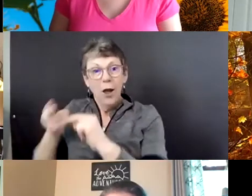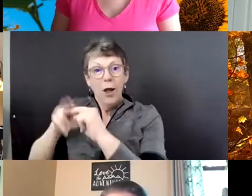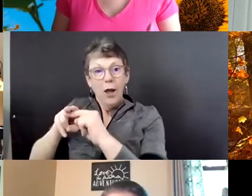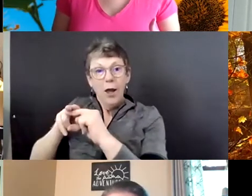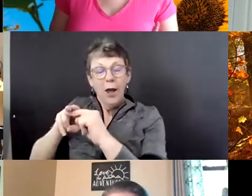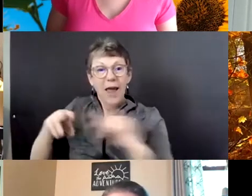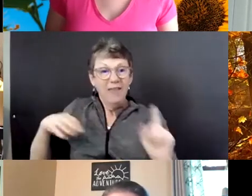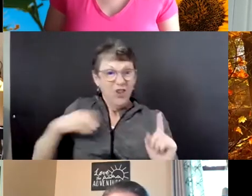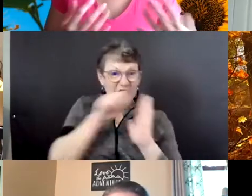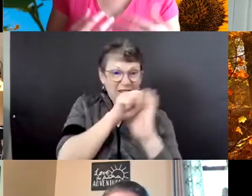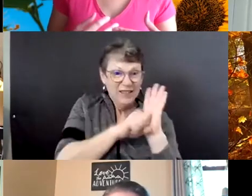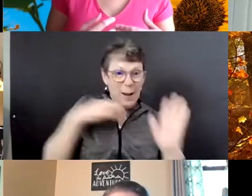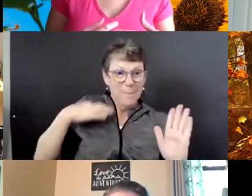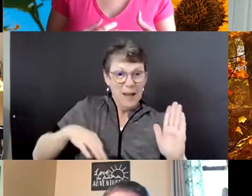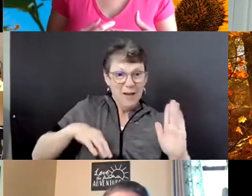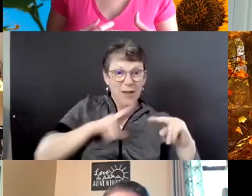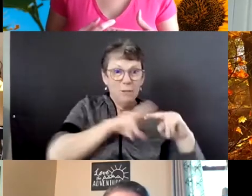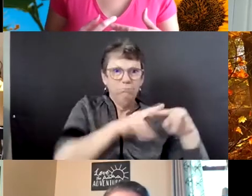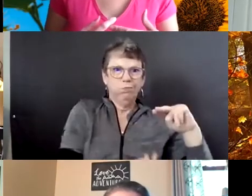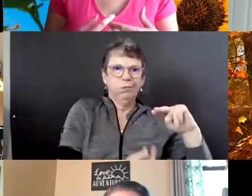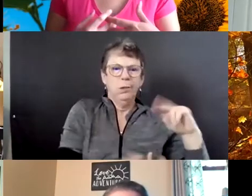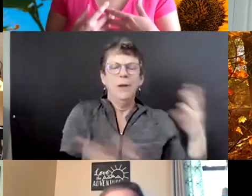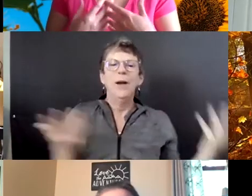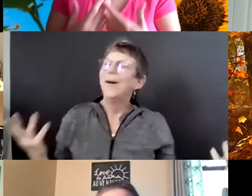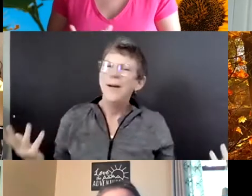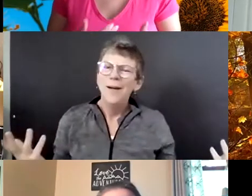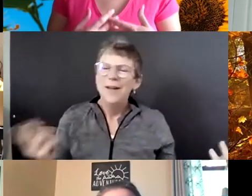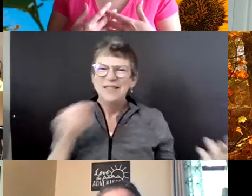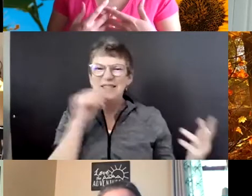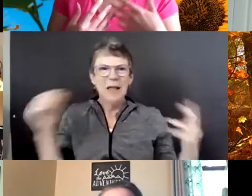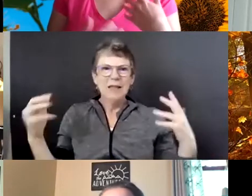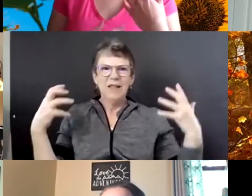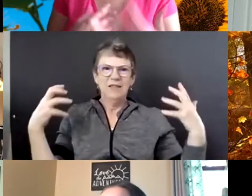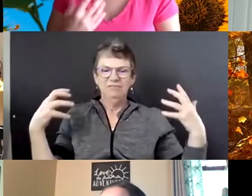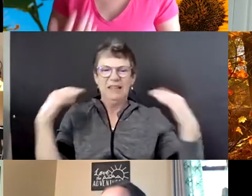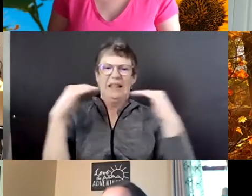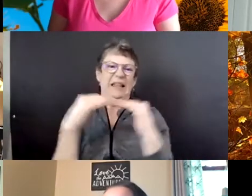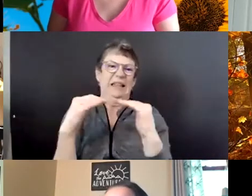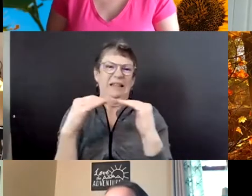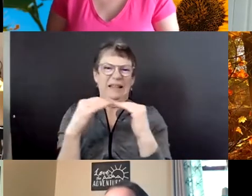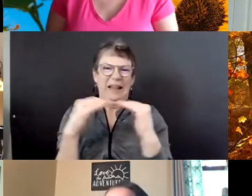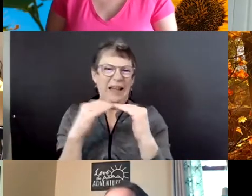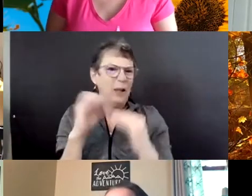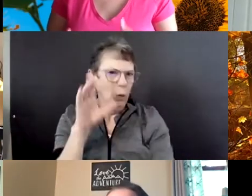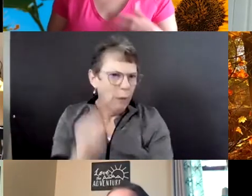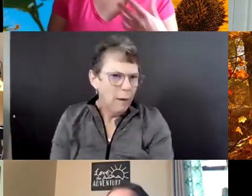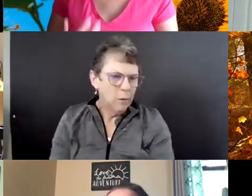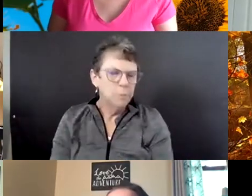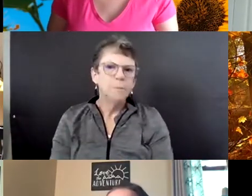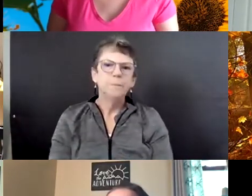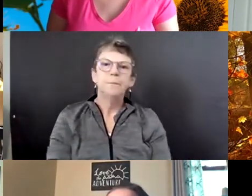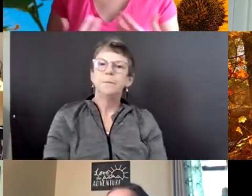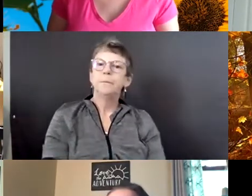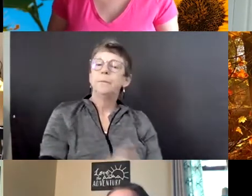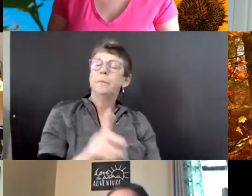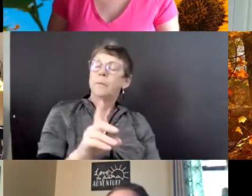So do you have any ideas or planning on proposing anything that could